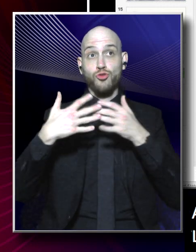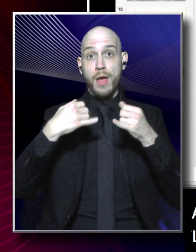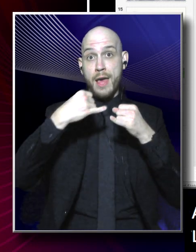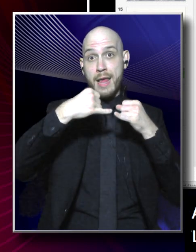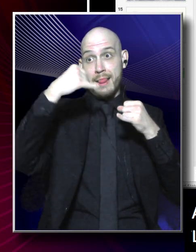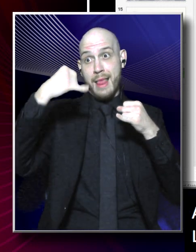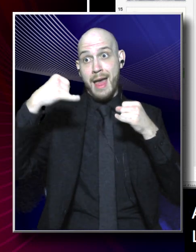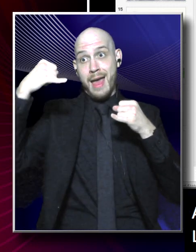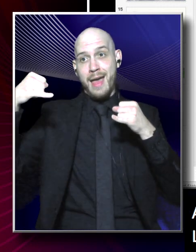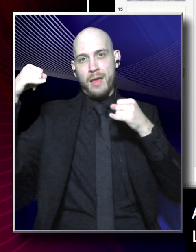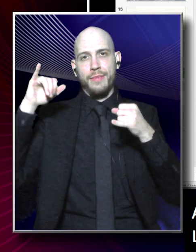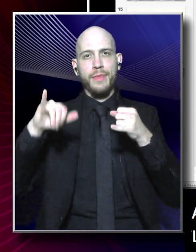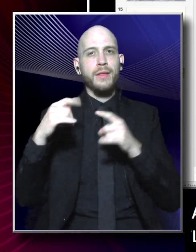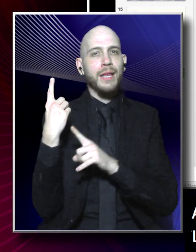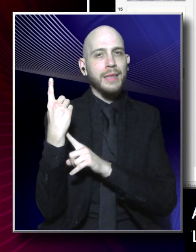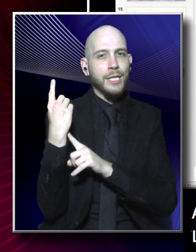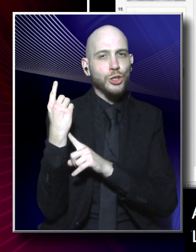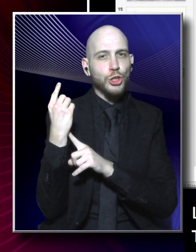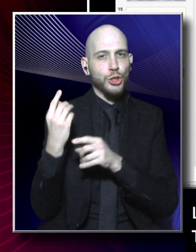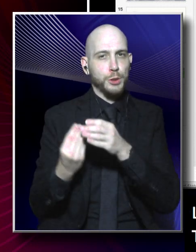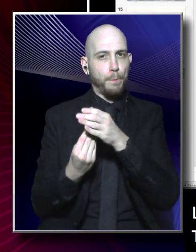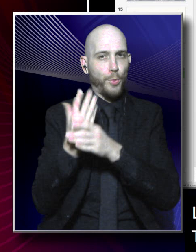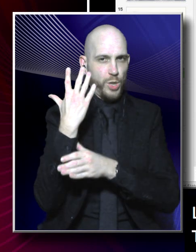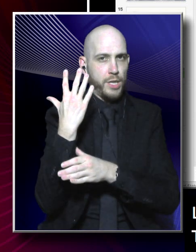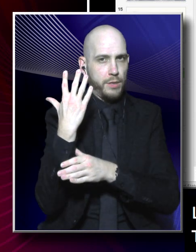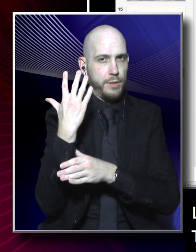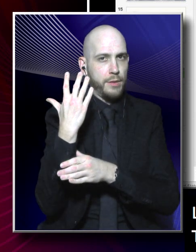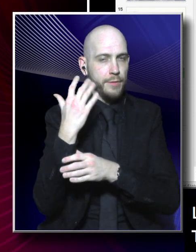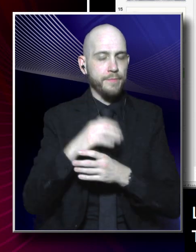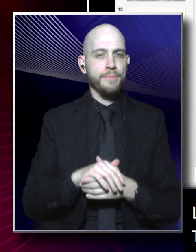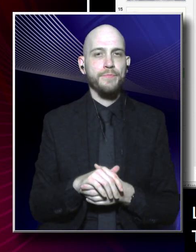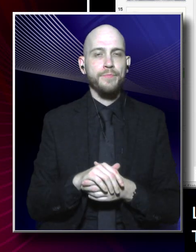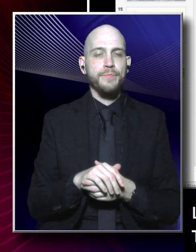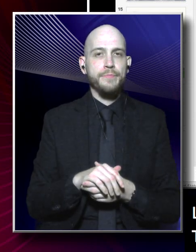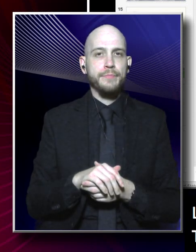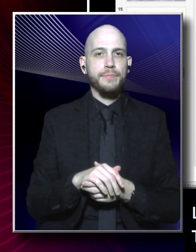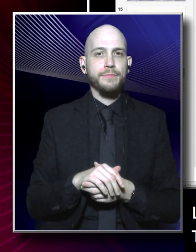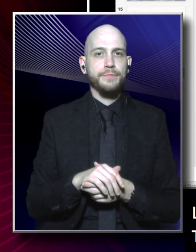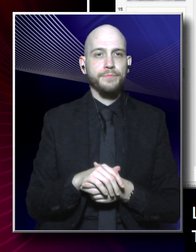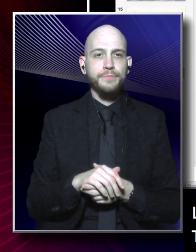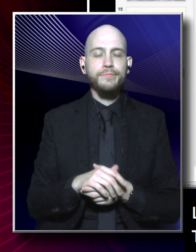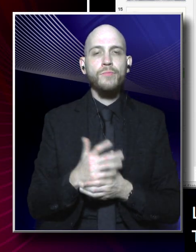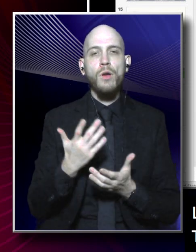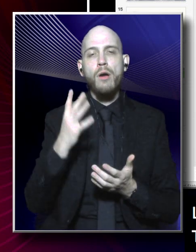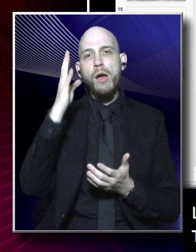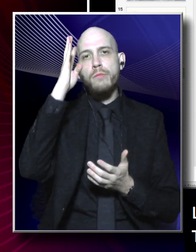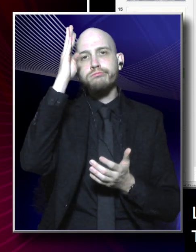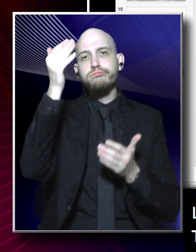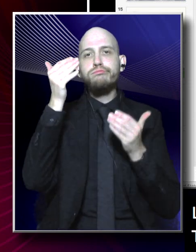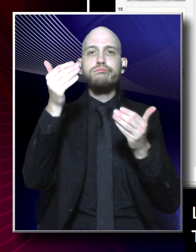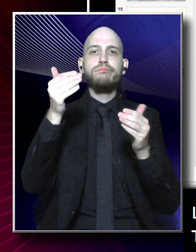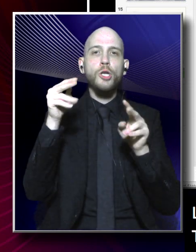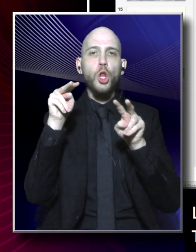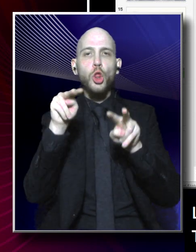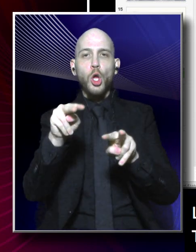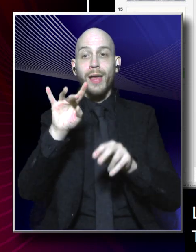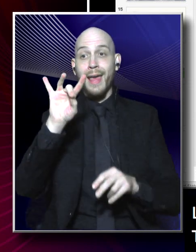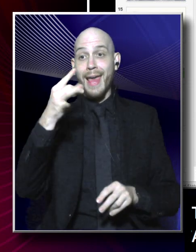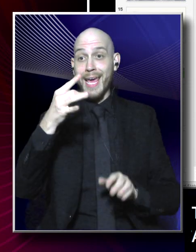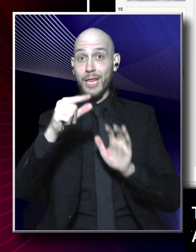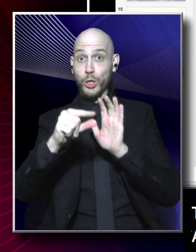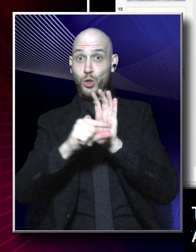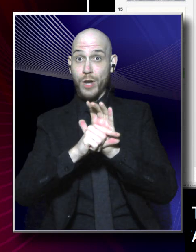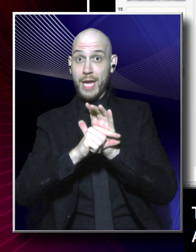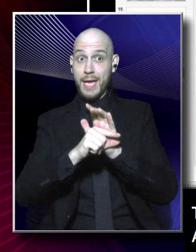the end of the year in the spring. So let's look, if we look at the 8th grade data and we go up, that gray line is at